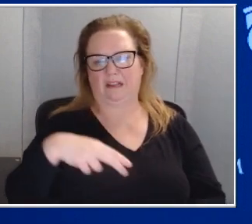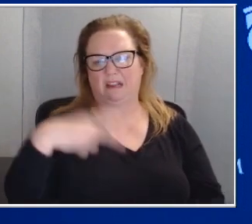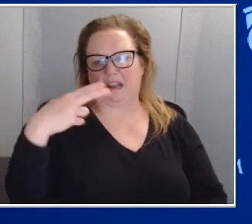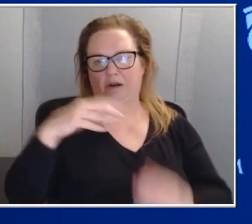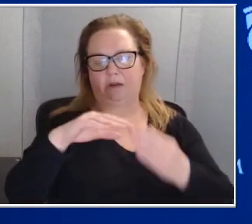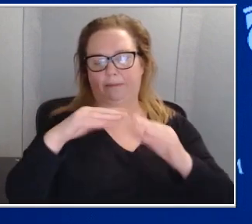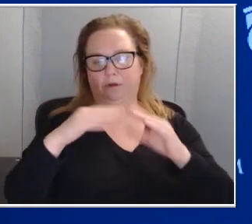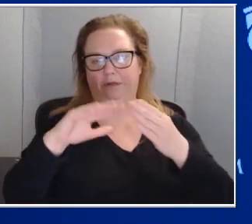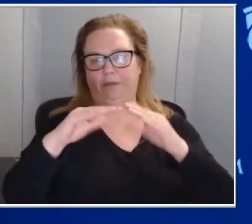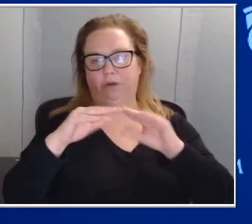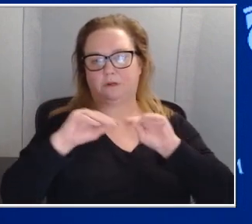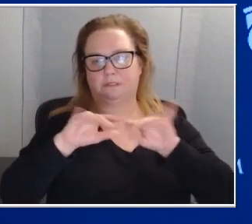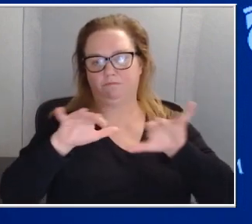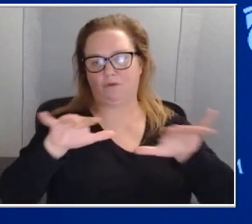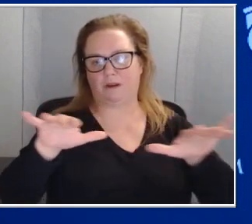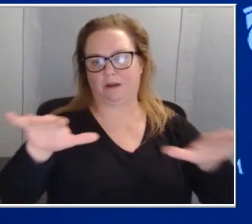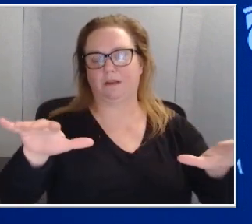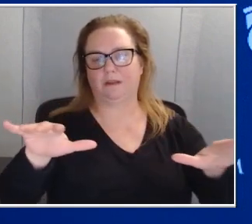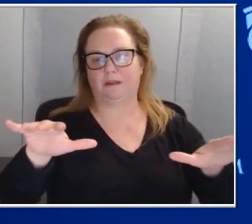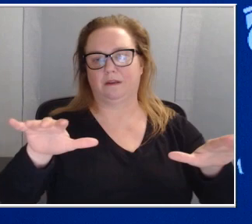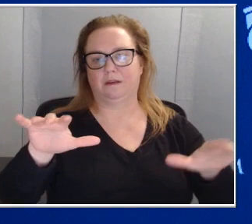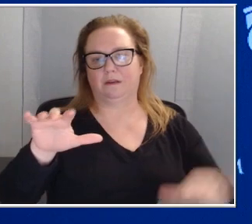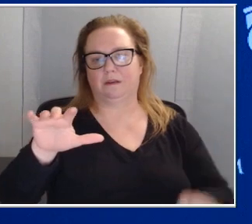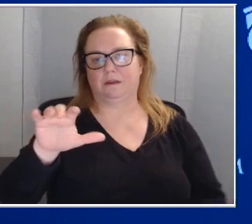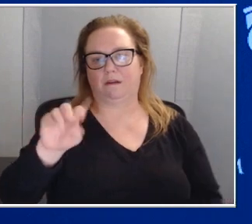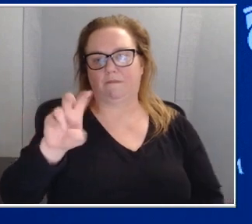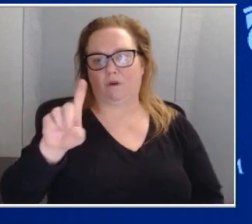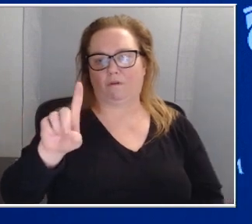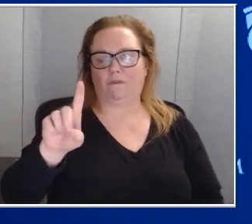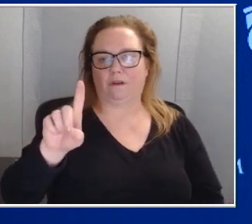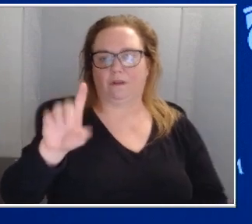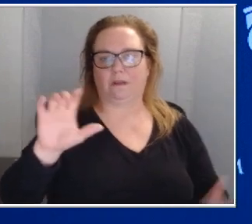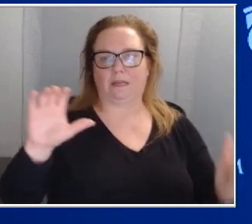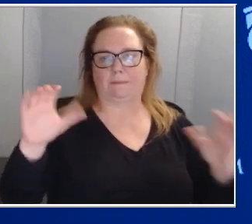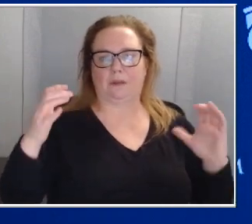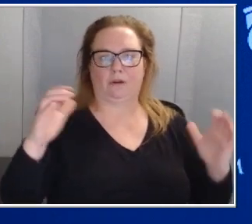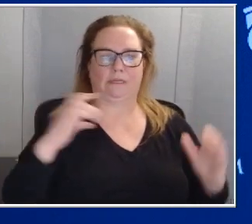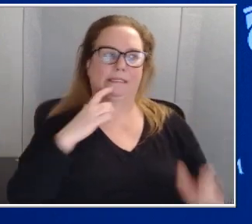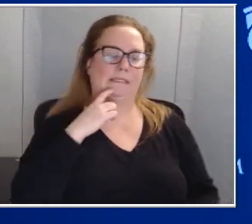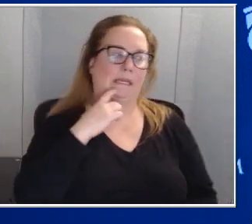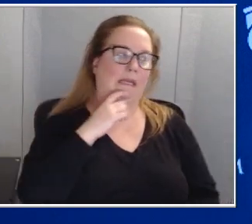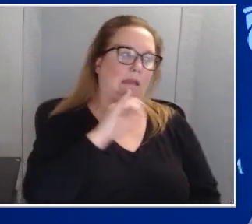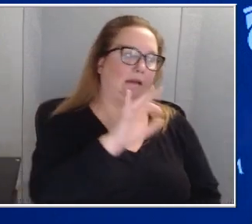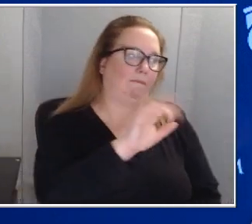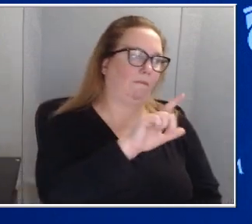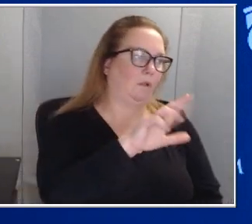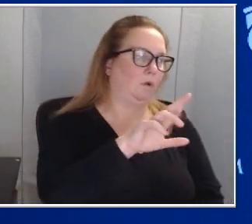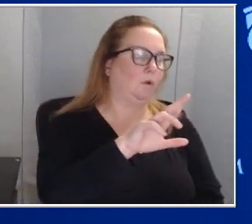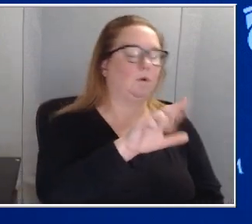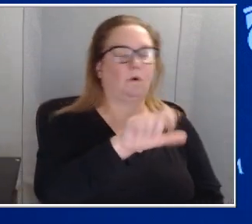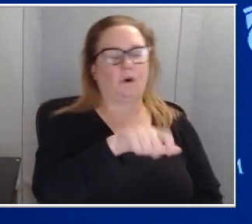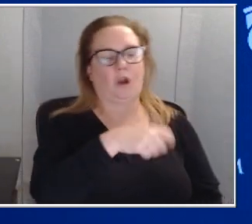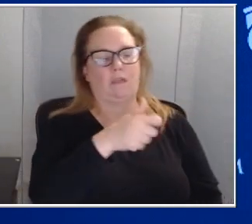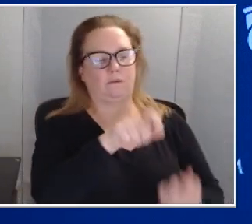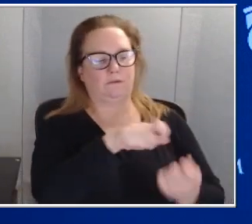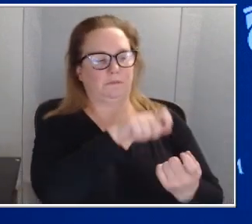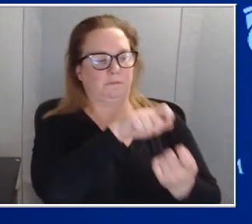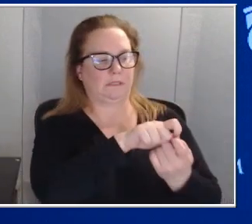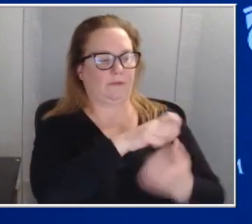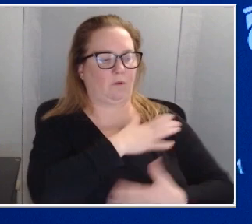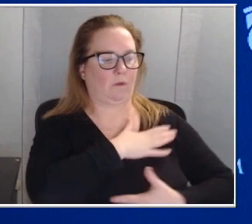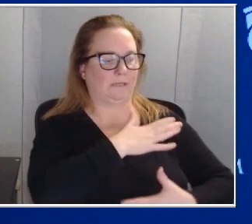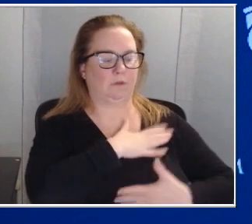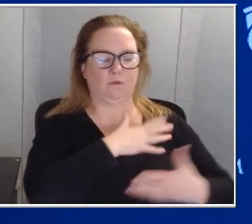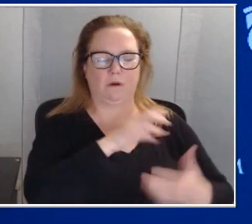community spread of the virus compared to, say, like influenza or some of the other specific respiratory